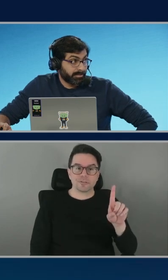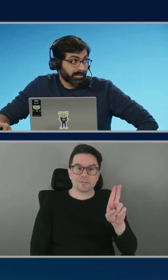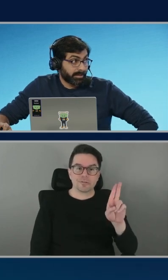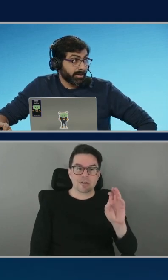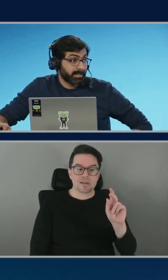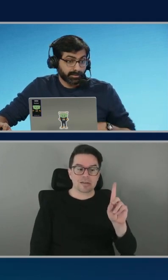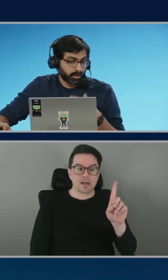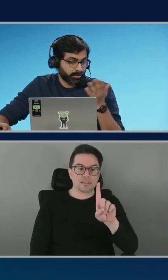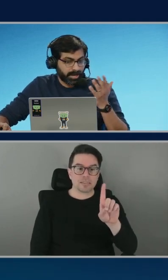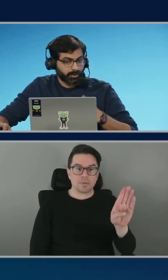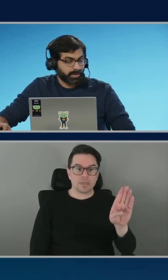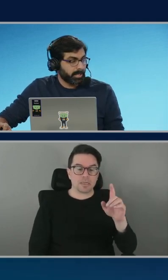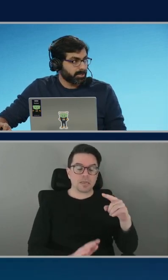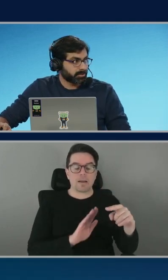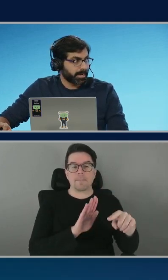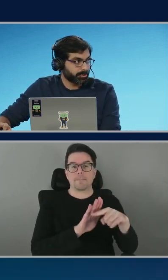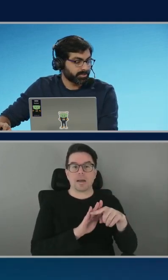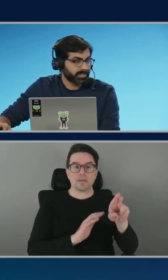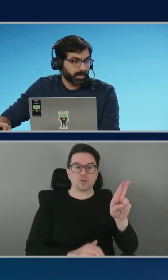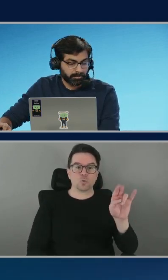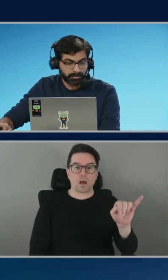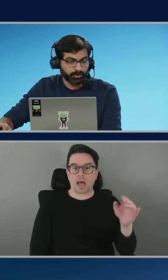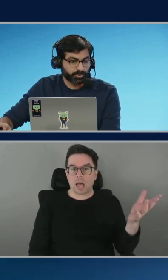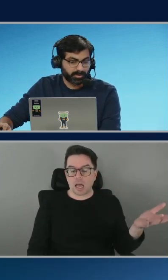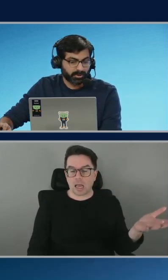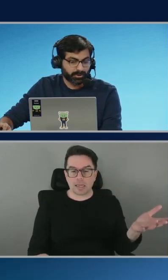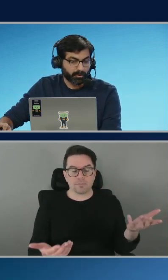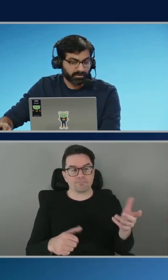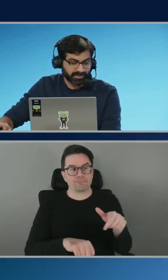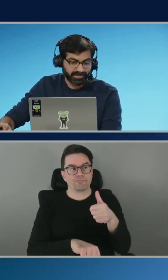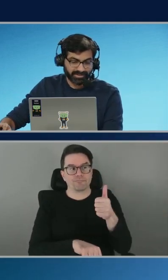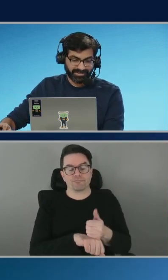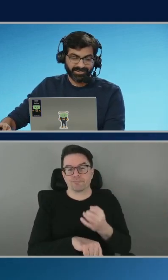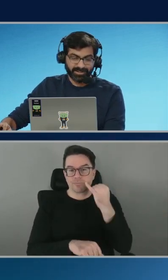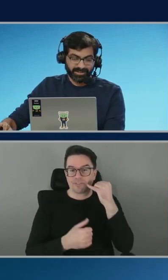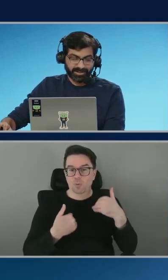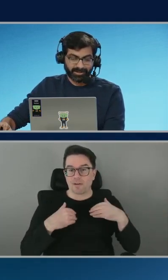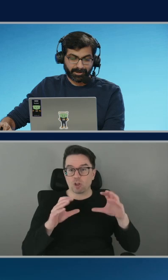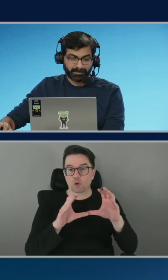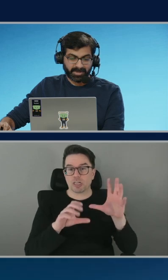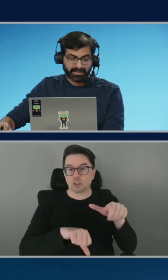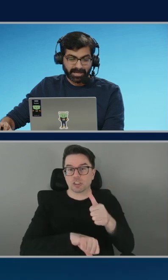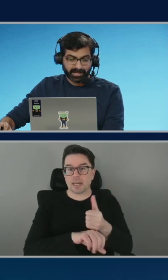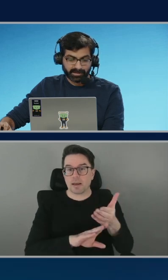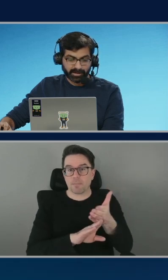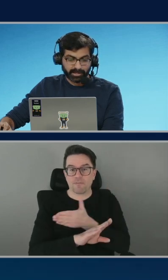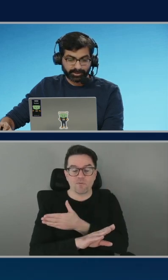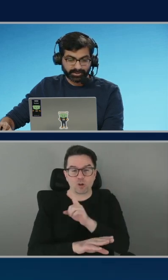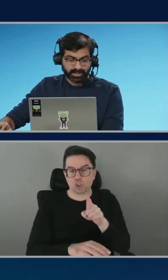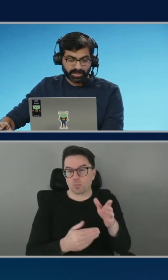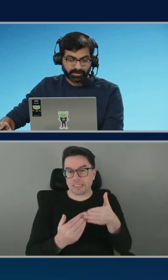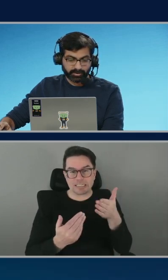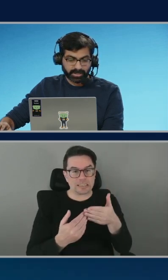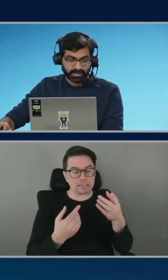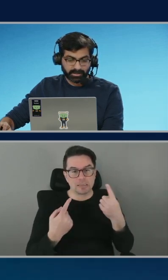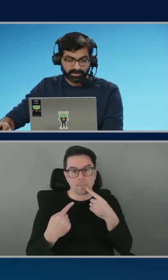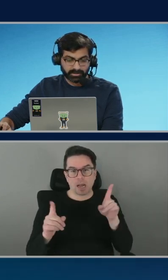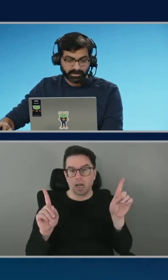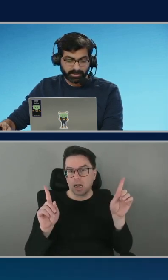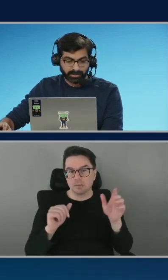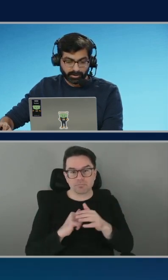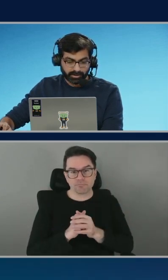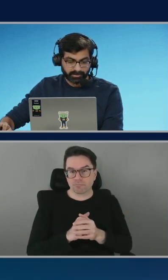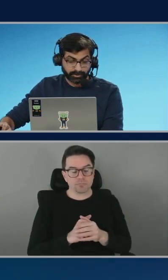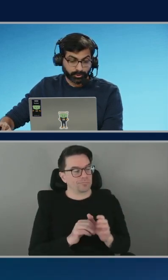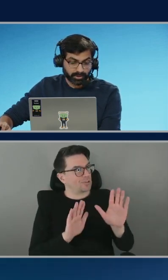get it done. And as long as you have your AWS credentials set up, you should be good to go. Awesome. And then I'll just hit